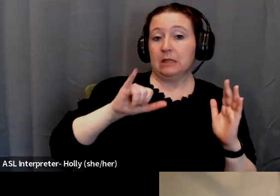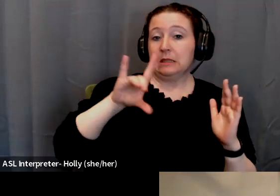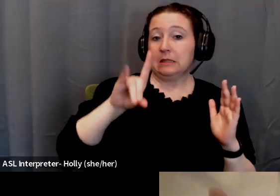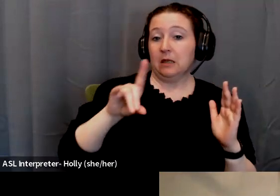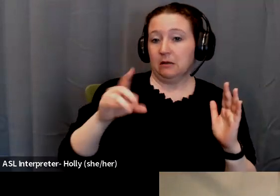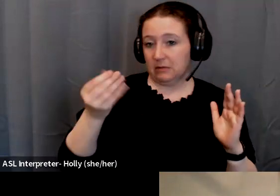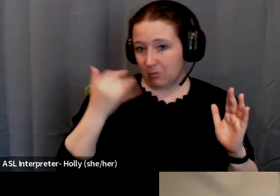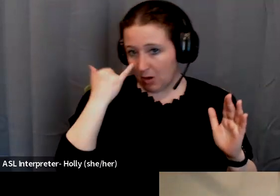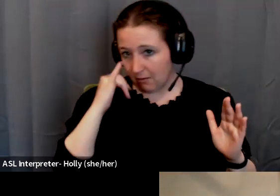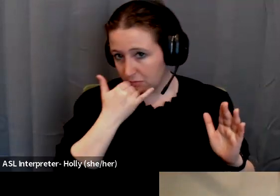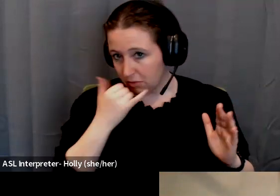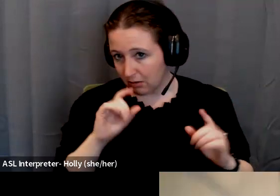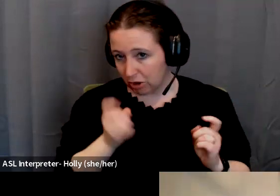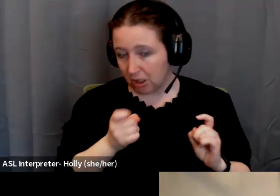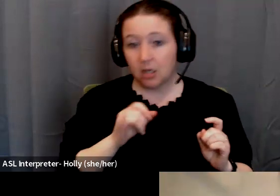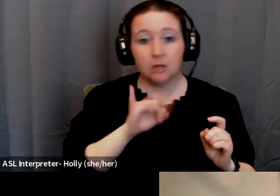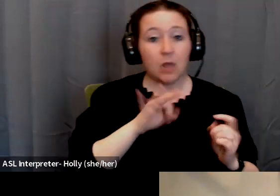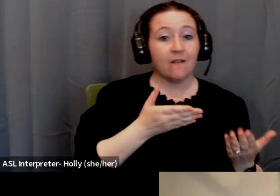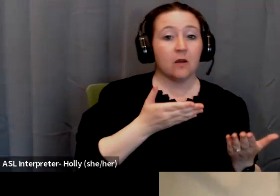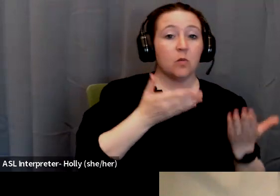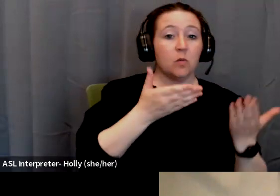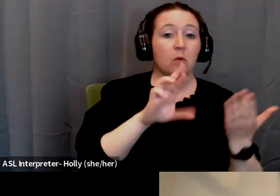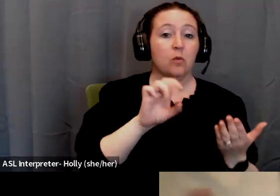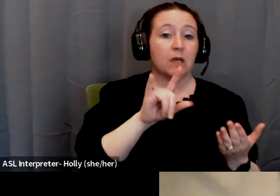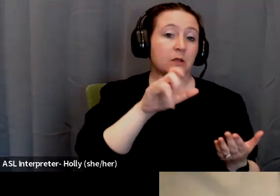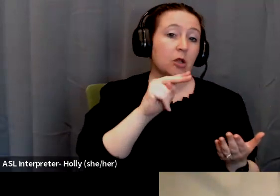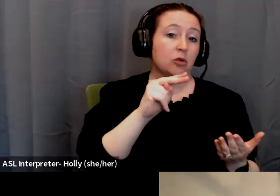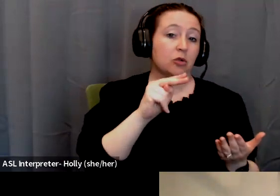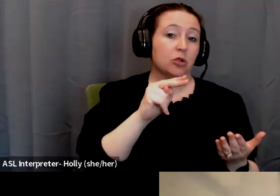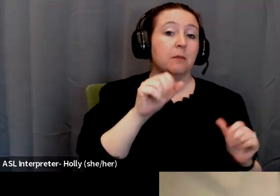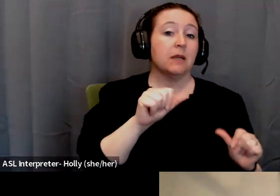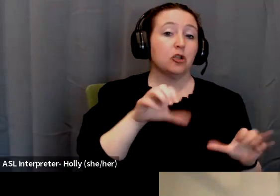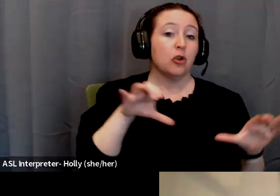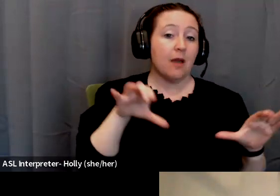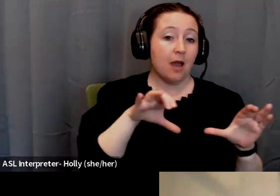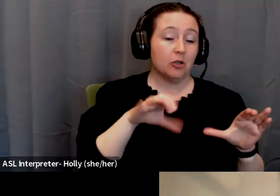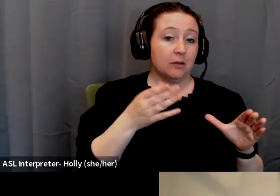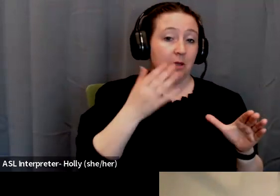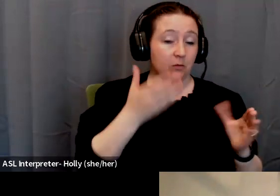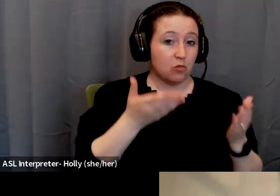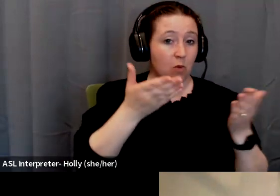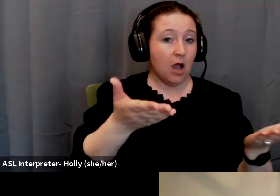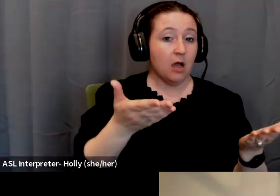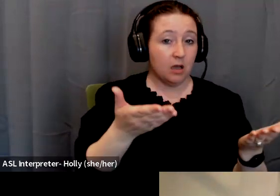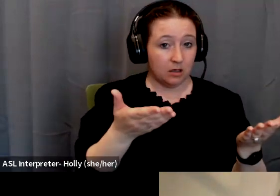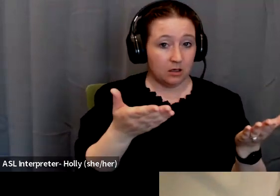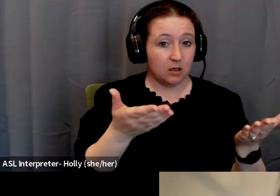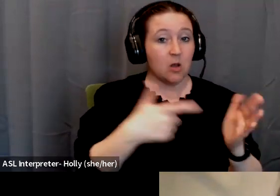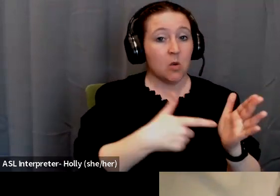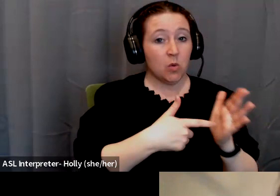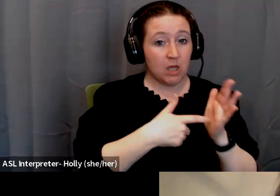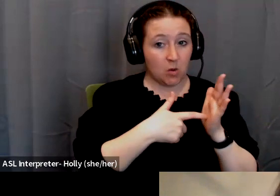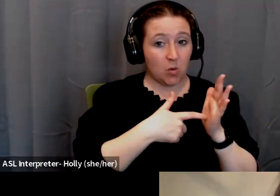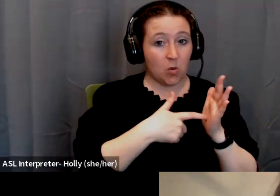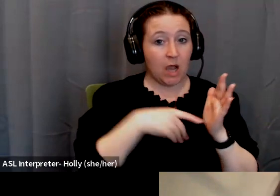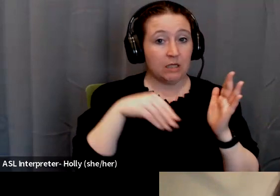if a resolution, an action, potential action item that's going to be brought to the assembly requires the